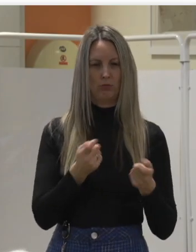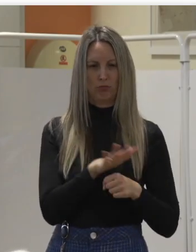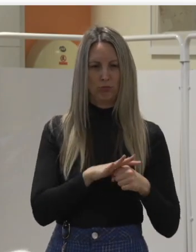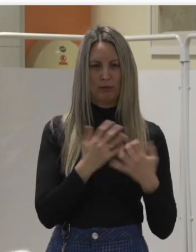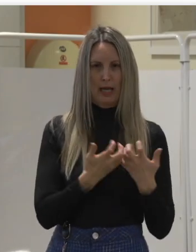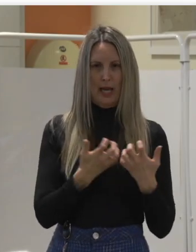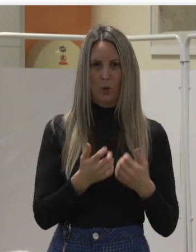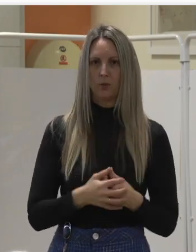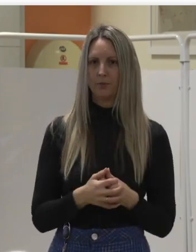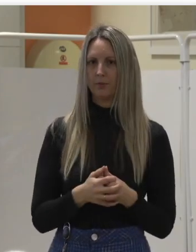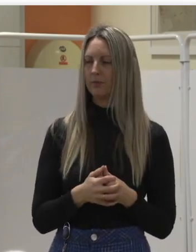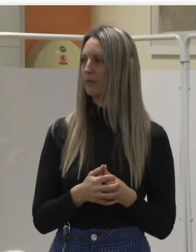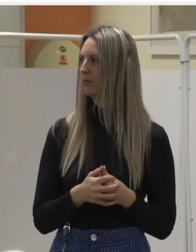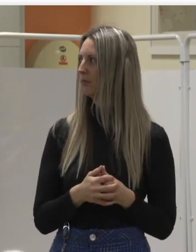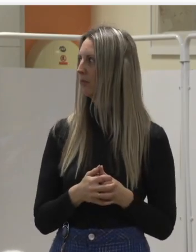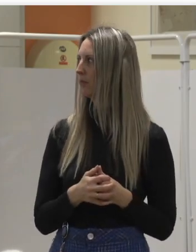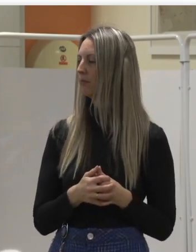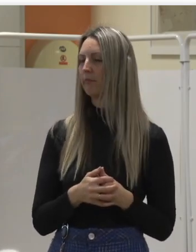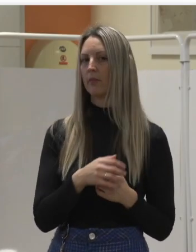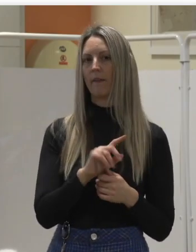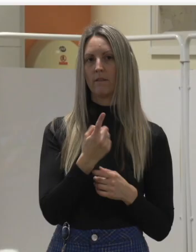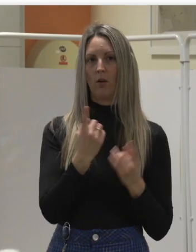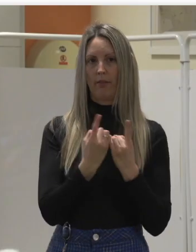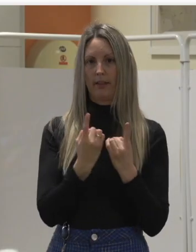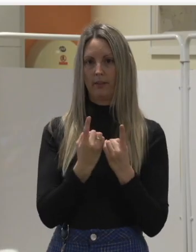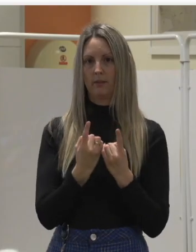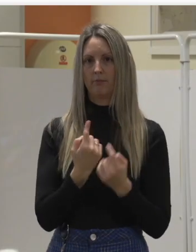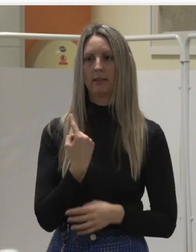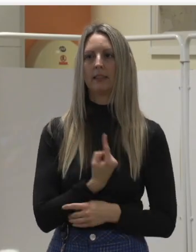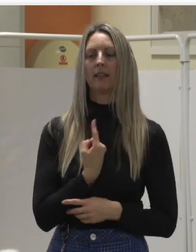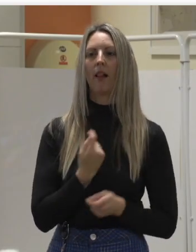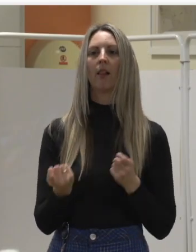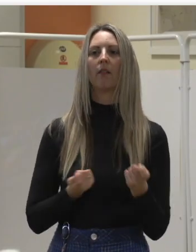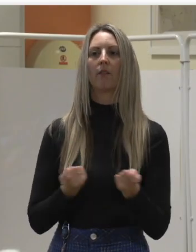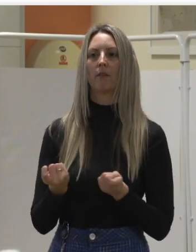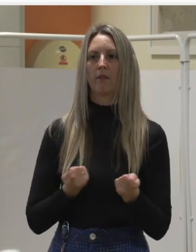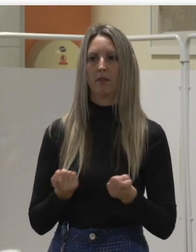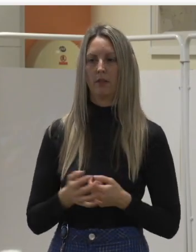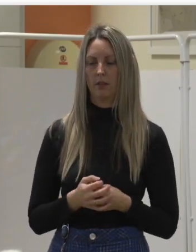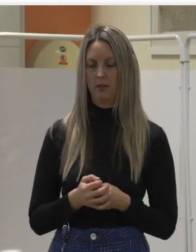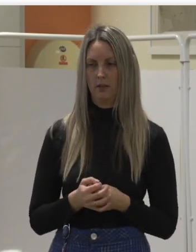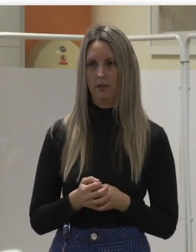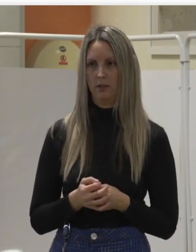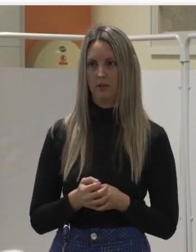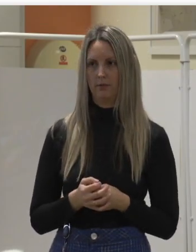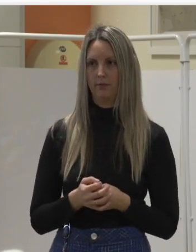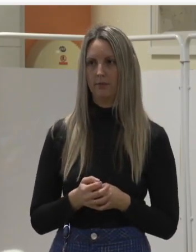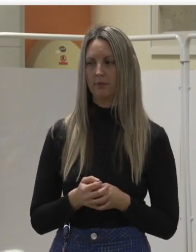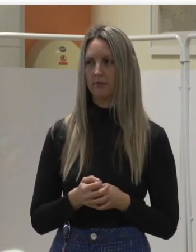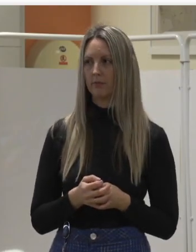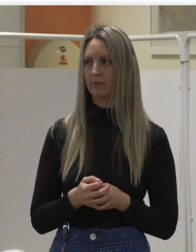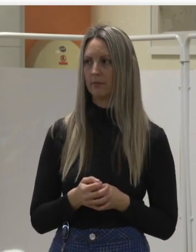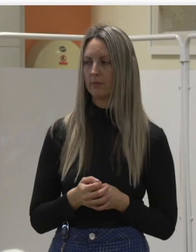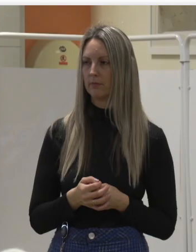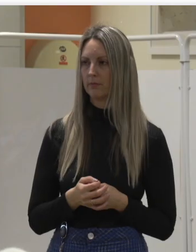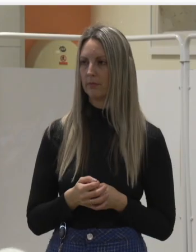of fibromyalgia management is self-management. So I'll come to what are the different aspects of